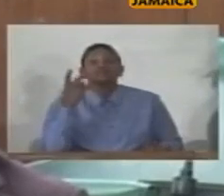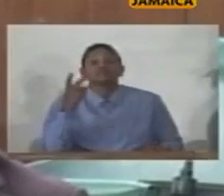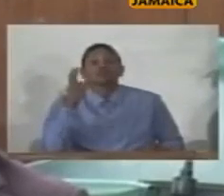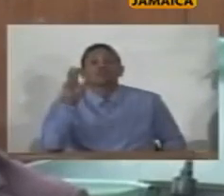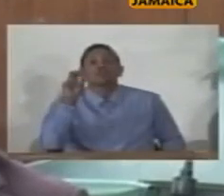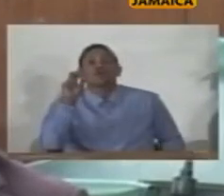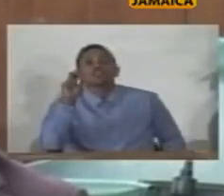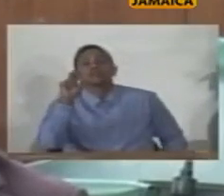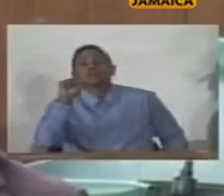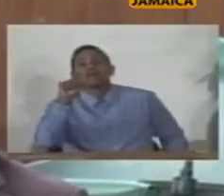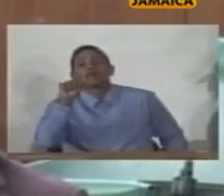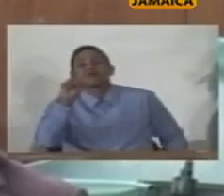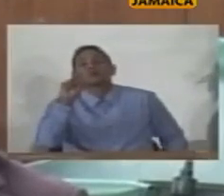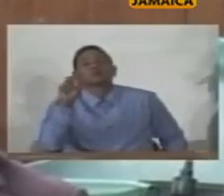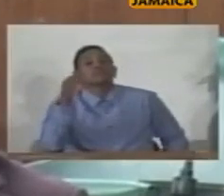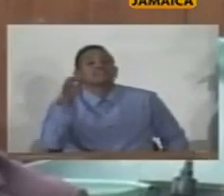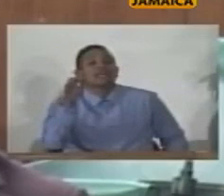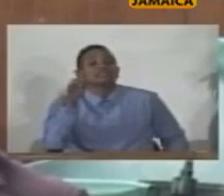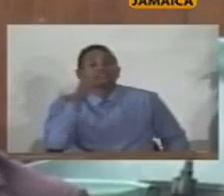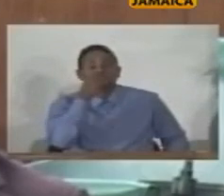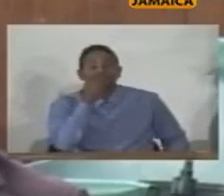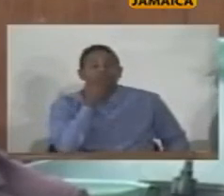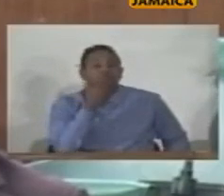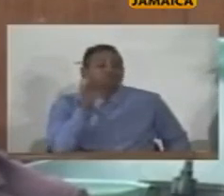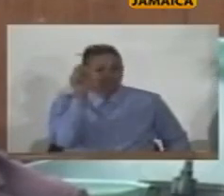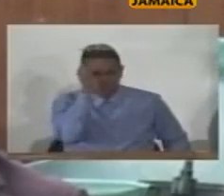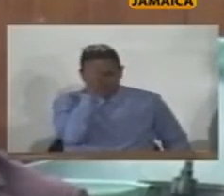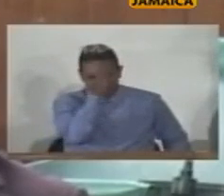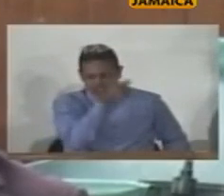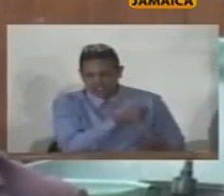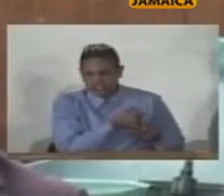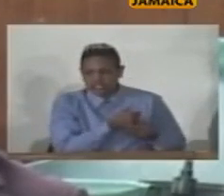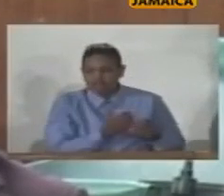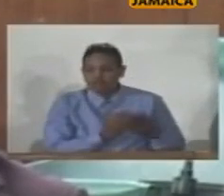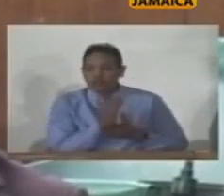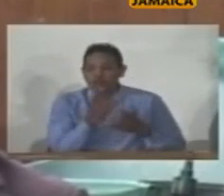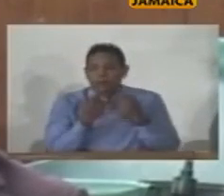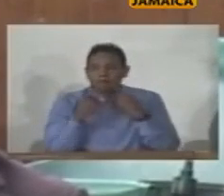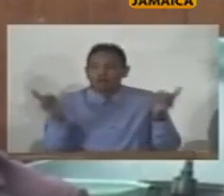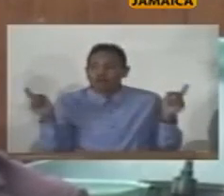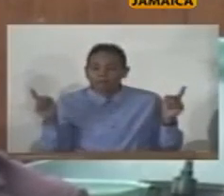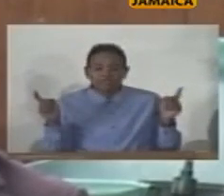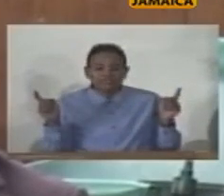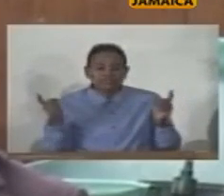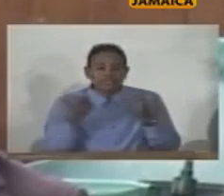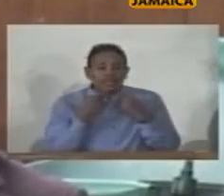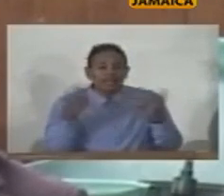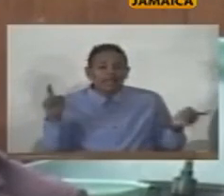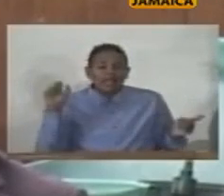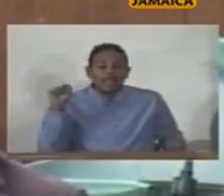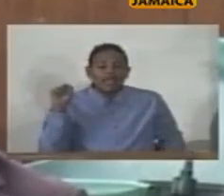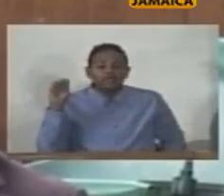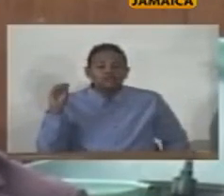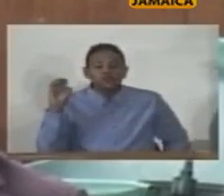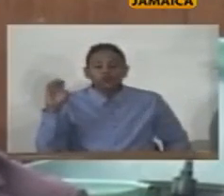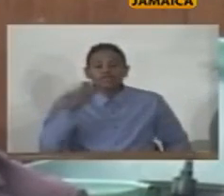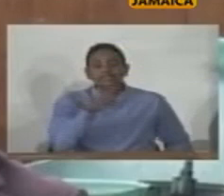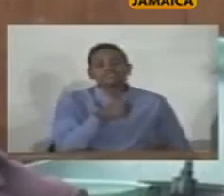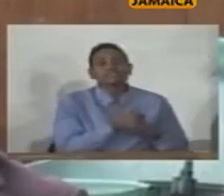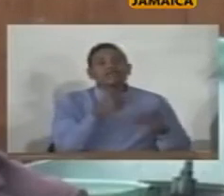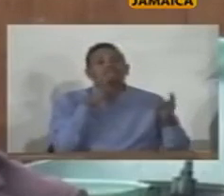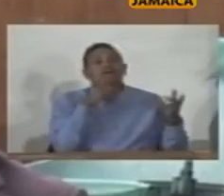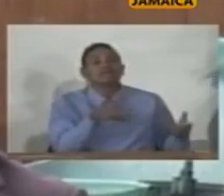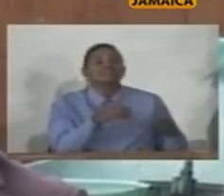30th day of April 2019, the Governor General by proclamation declared that a state of public emergency exists